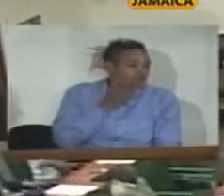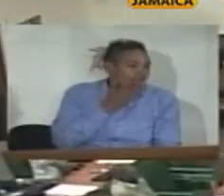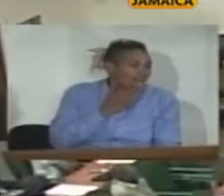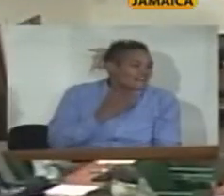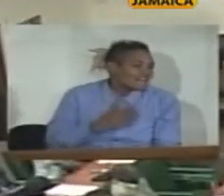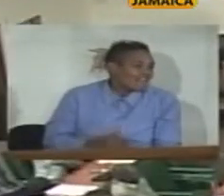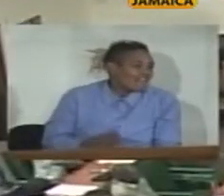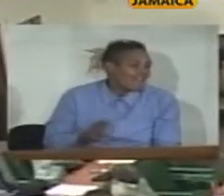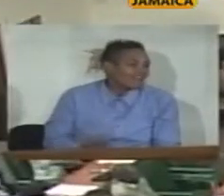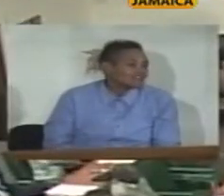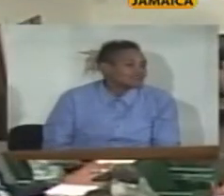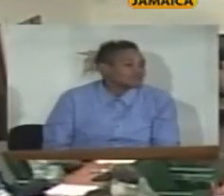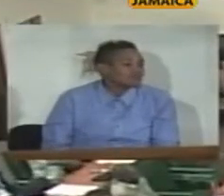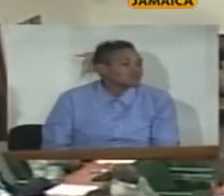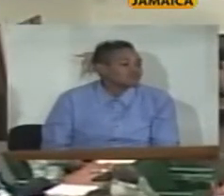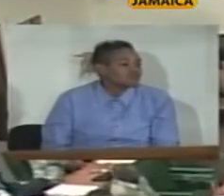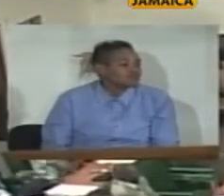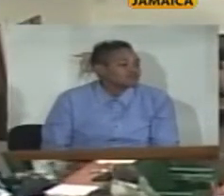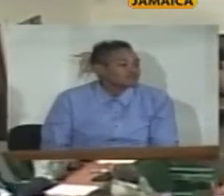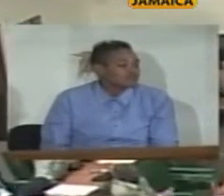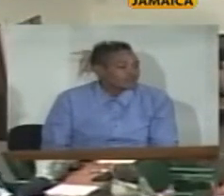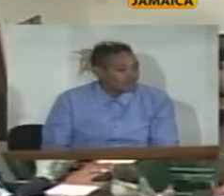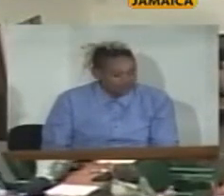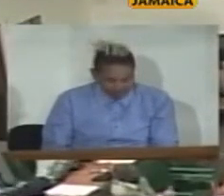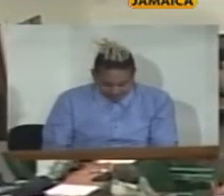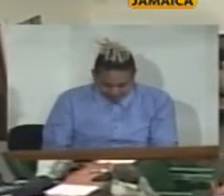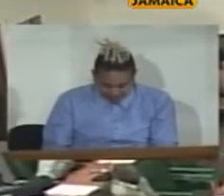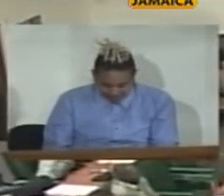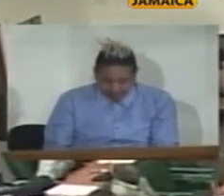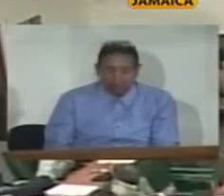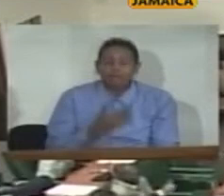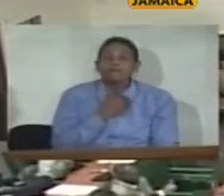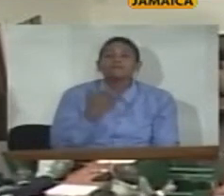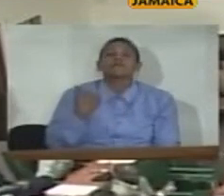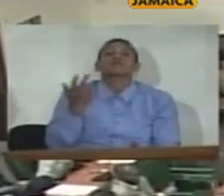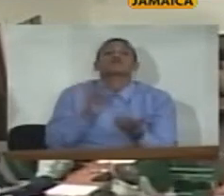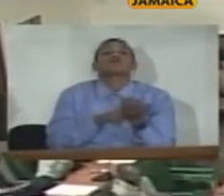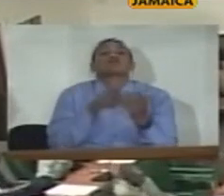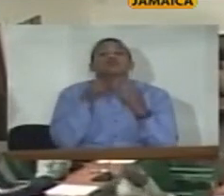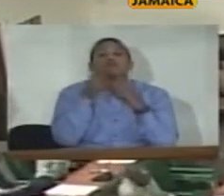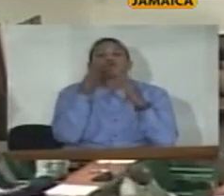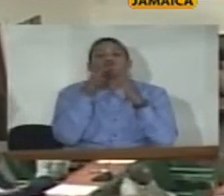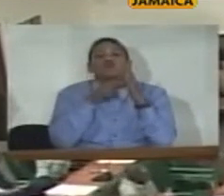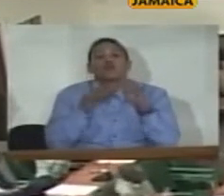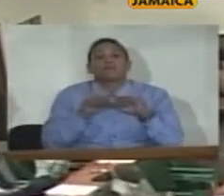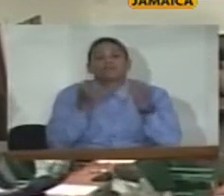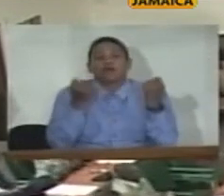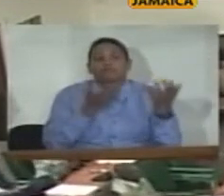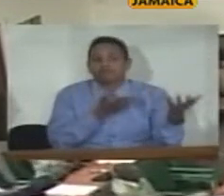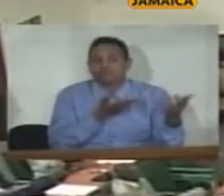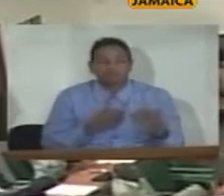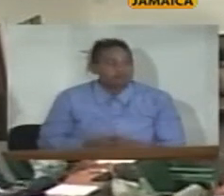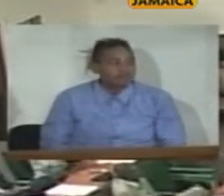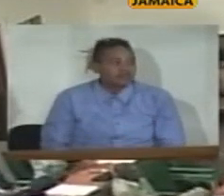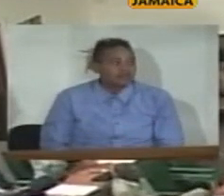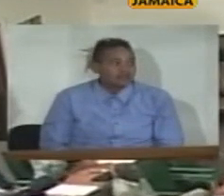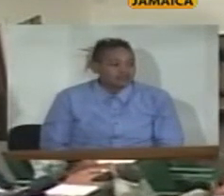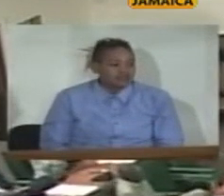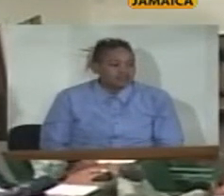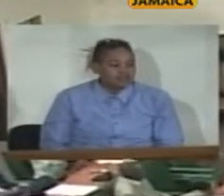Speaker. Of course. The member rose on a point of order. You're a propagandist, and I will